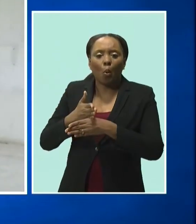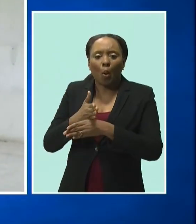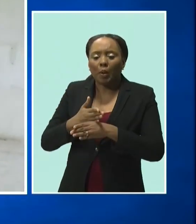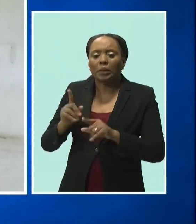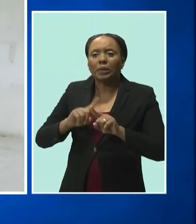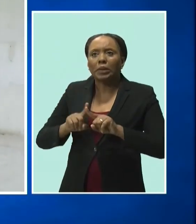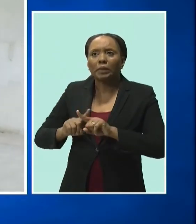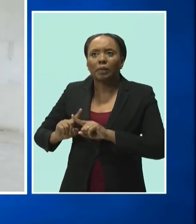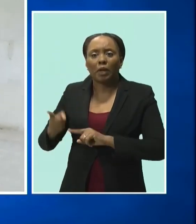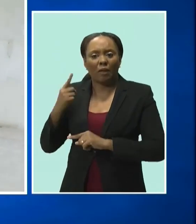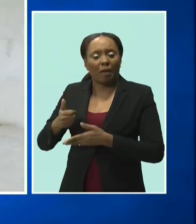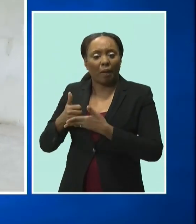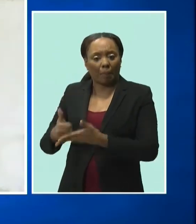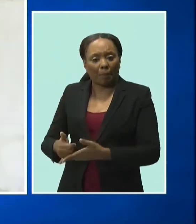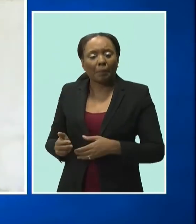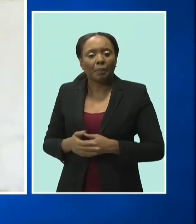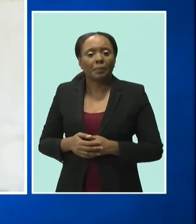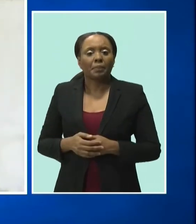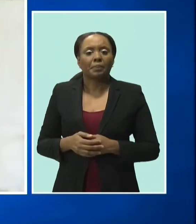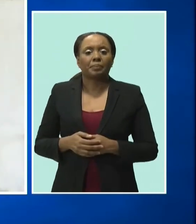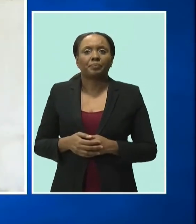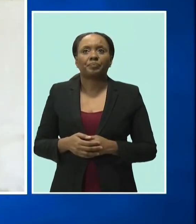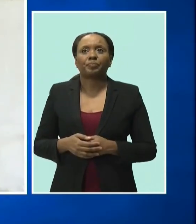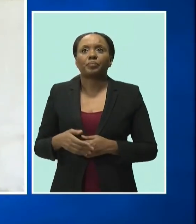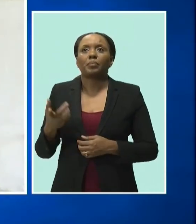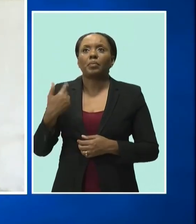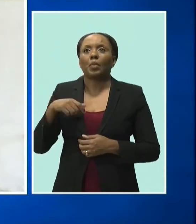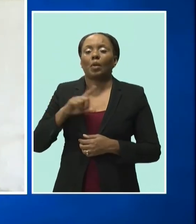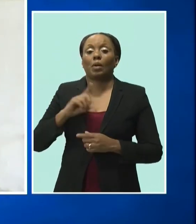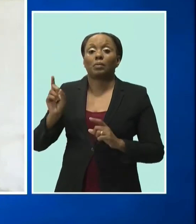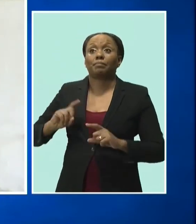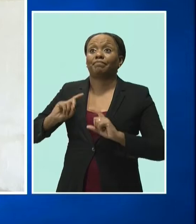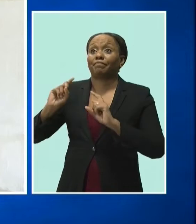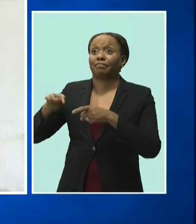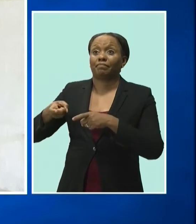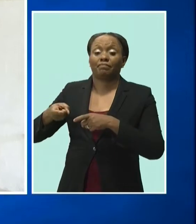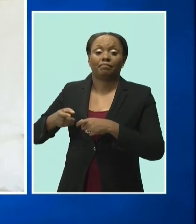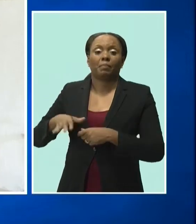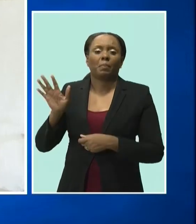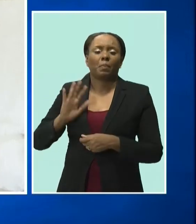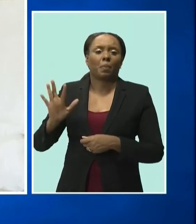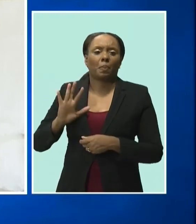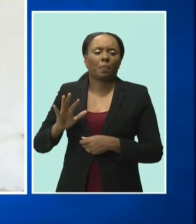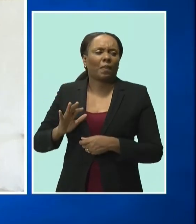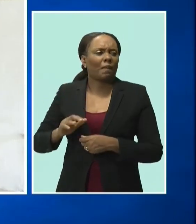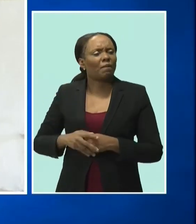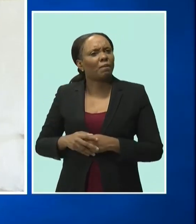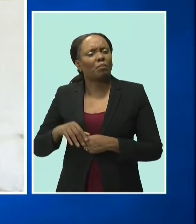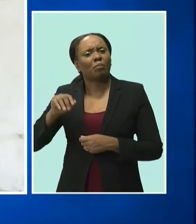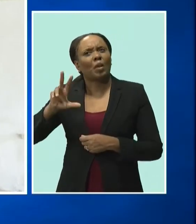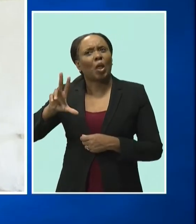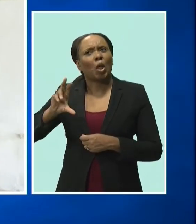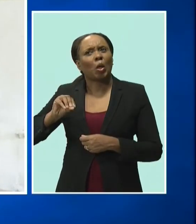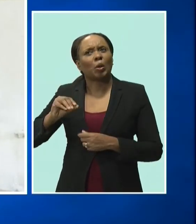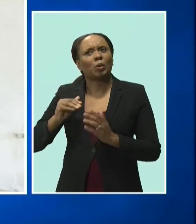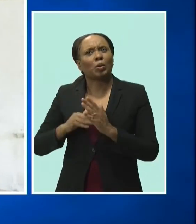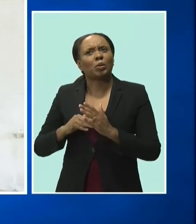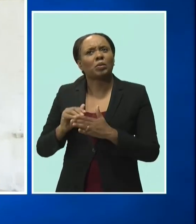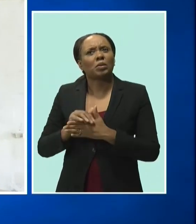ministry. We have donated about